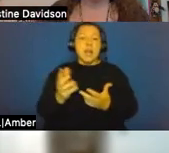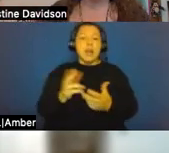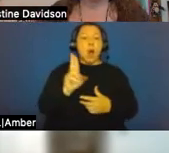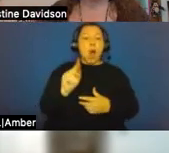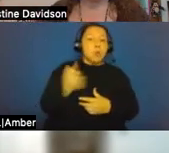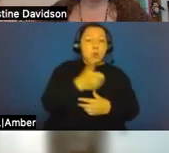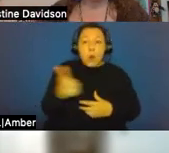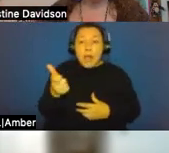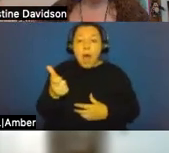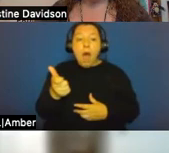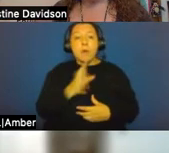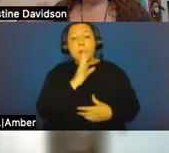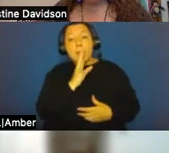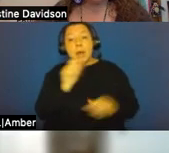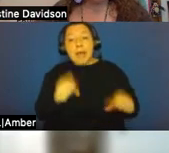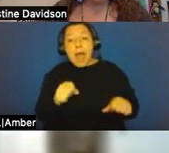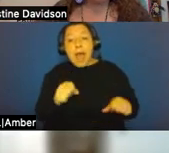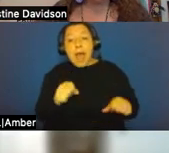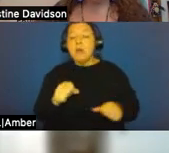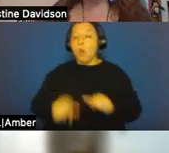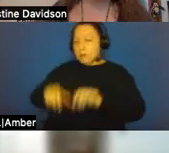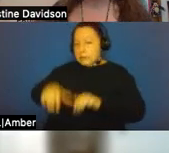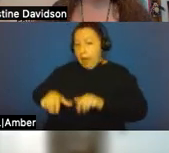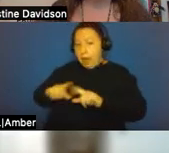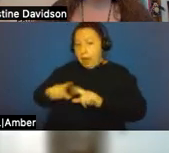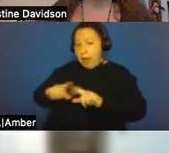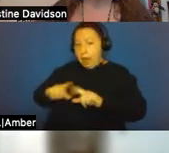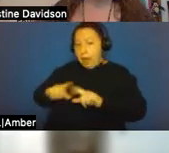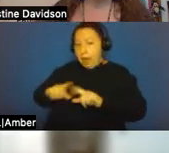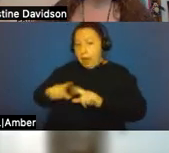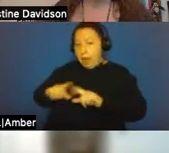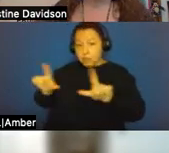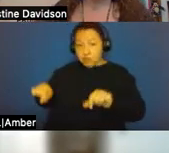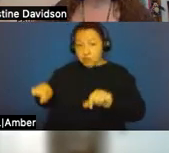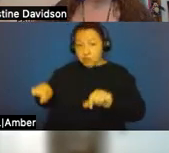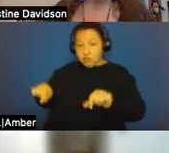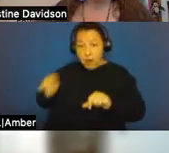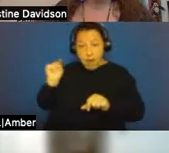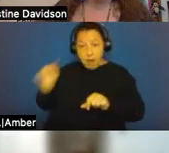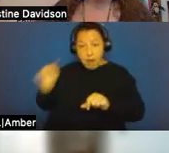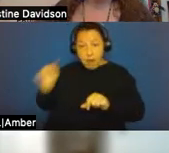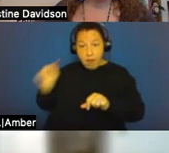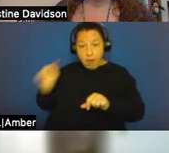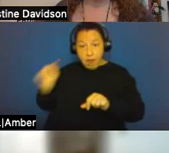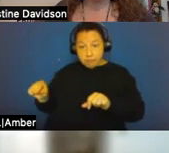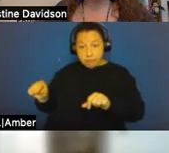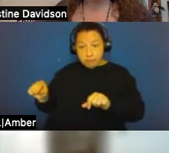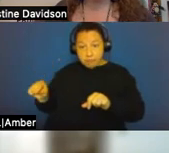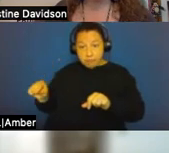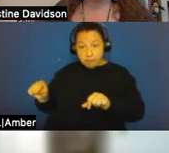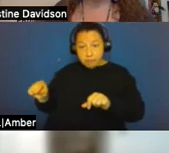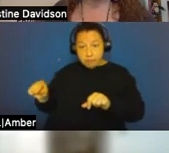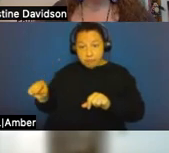we welcome all of that. So the people who are talking, we're just here to kind of hold the space open to talk about